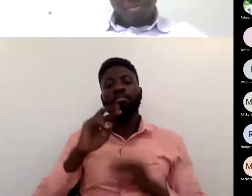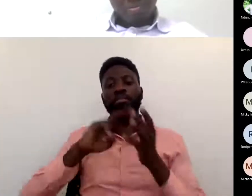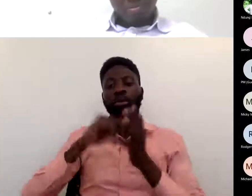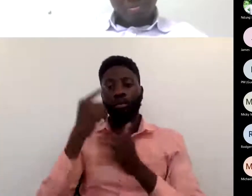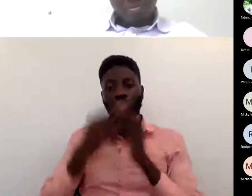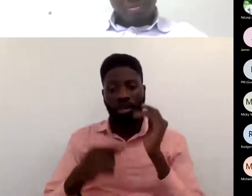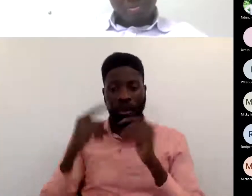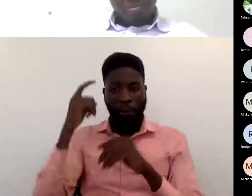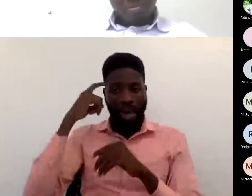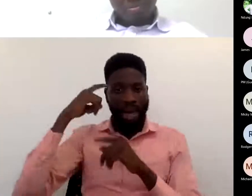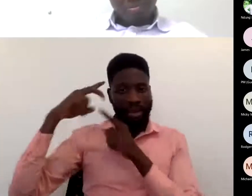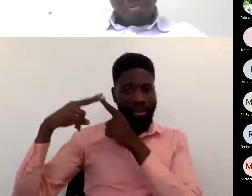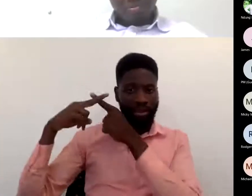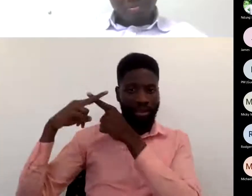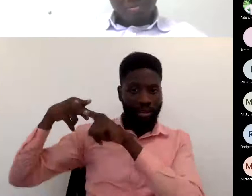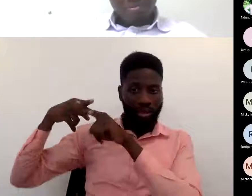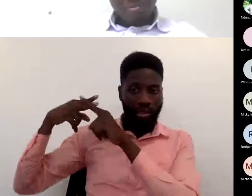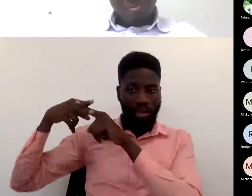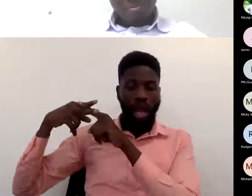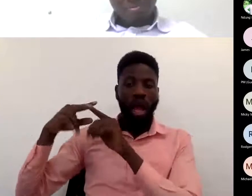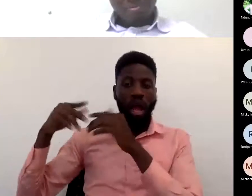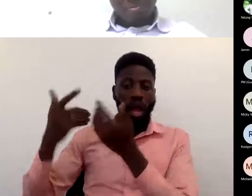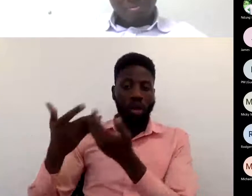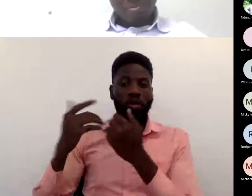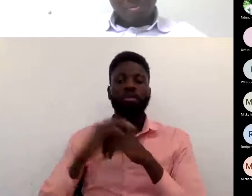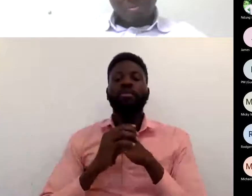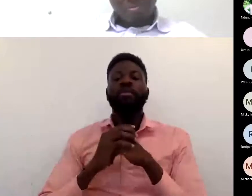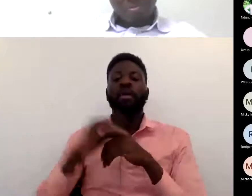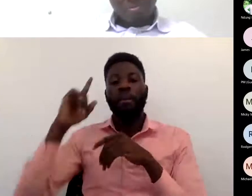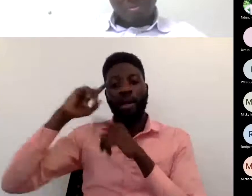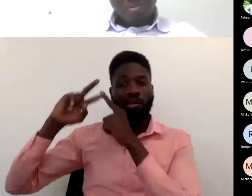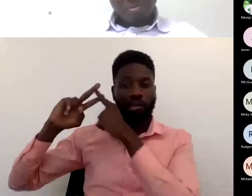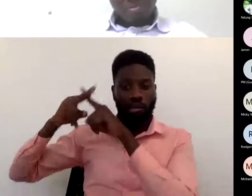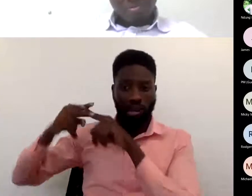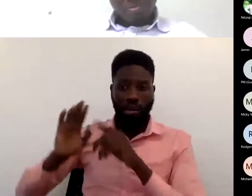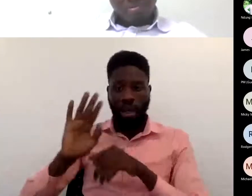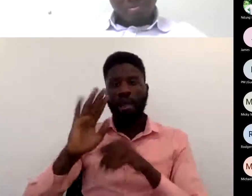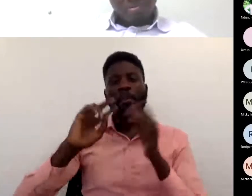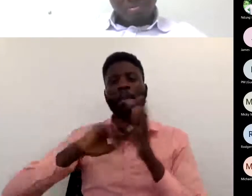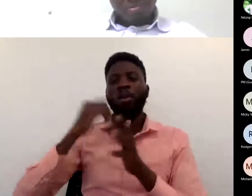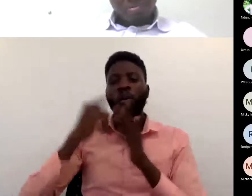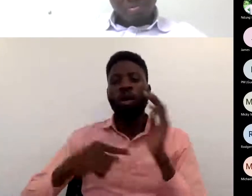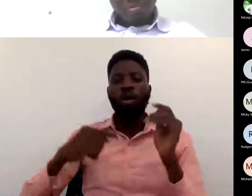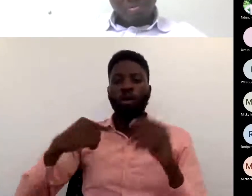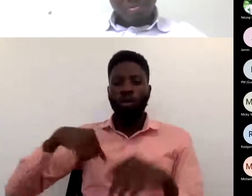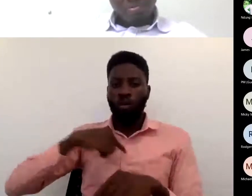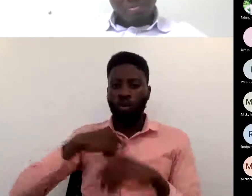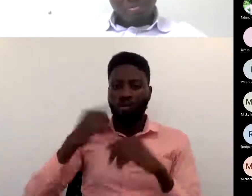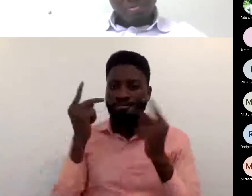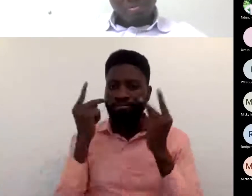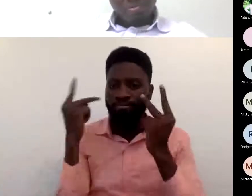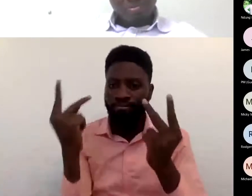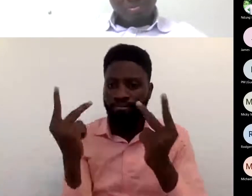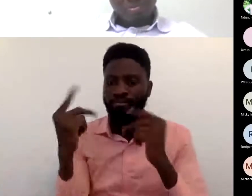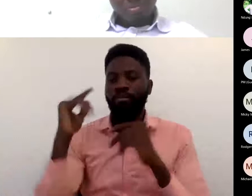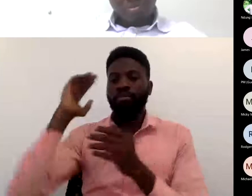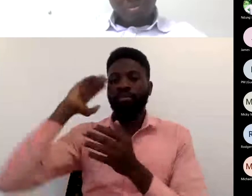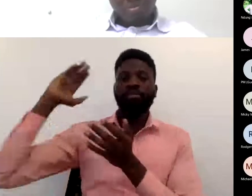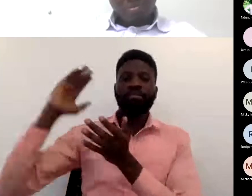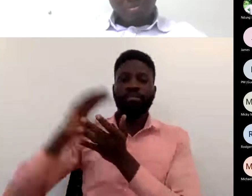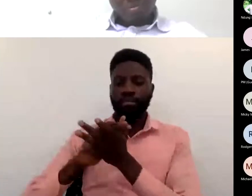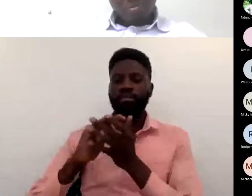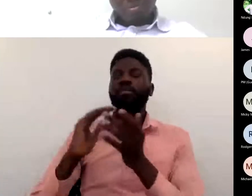right? Our mindset in simple terms has to do with what we see, what we believe in,